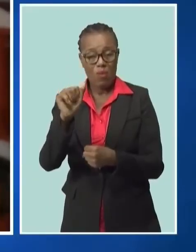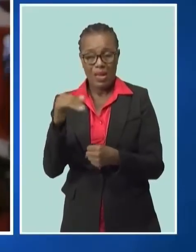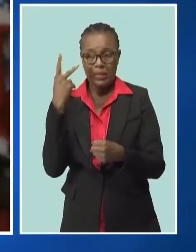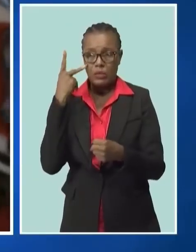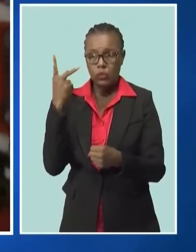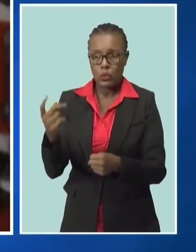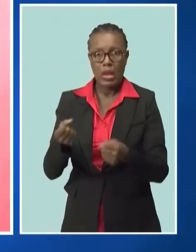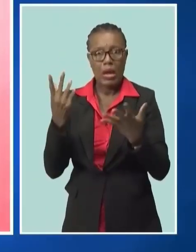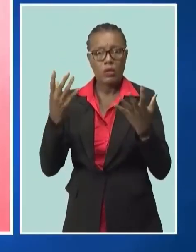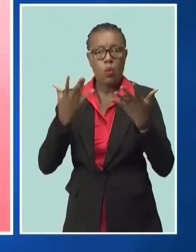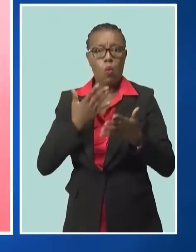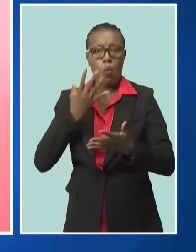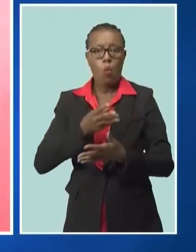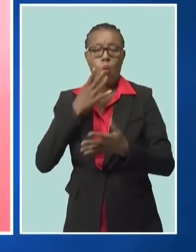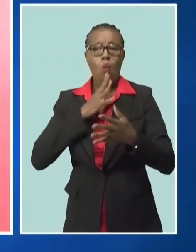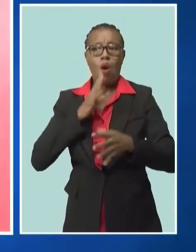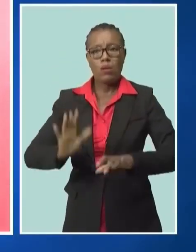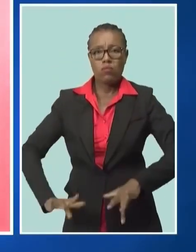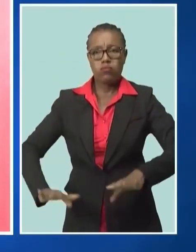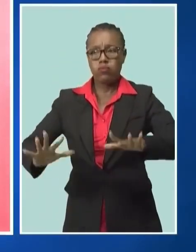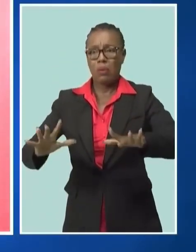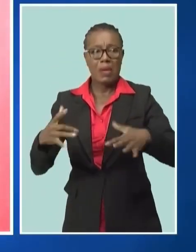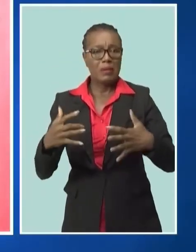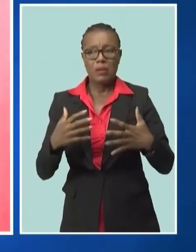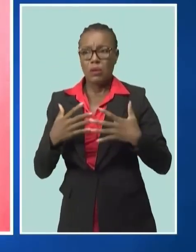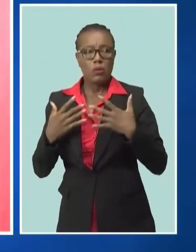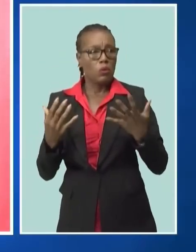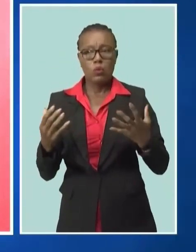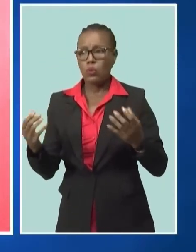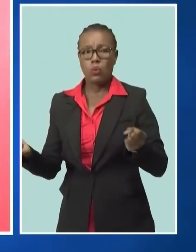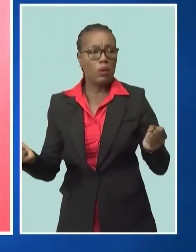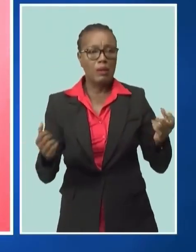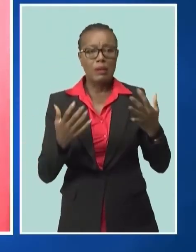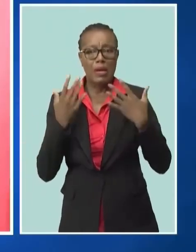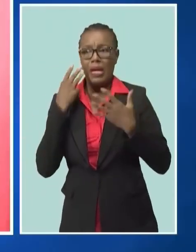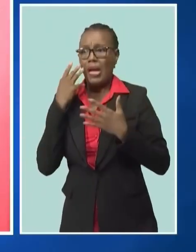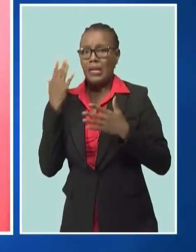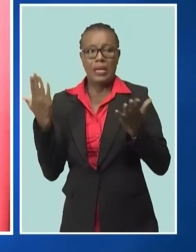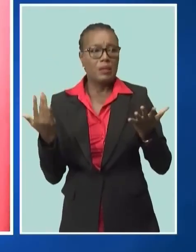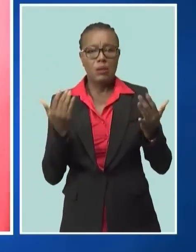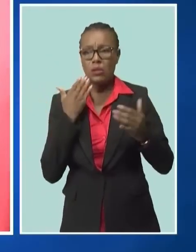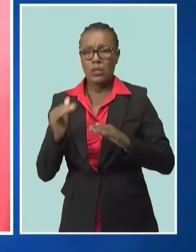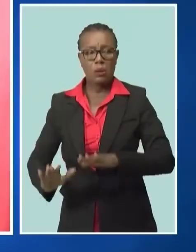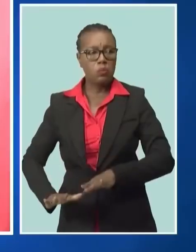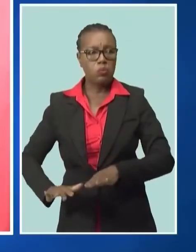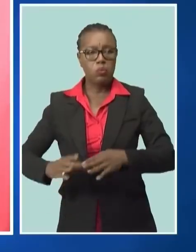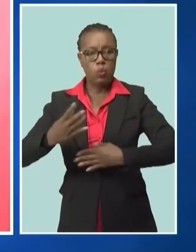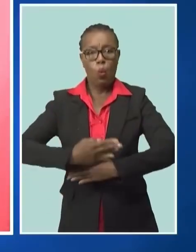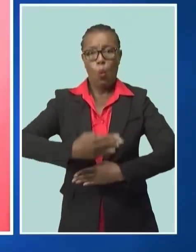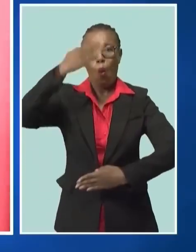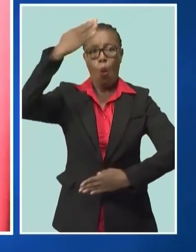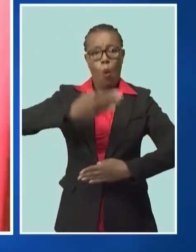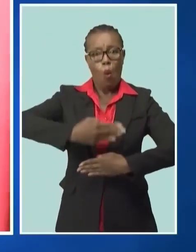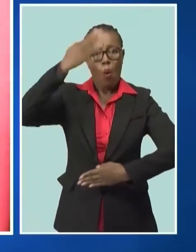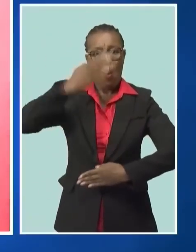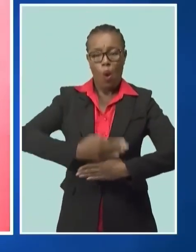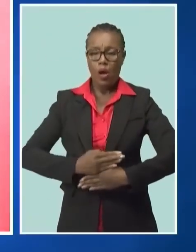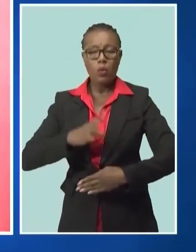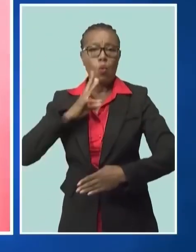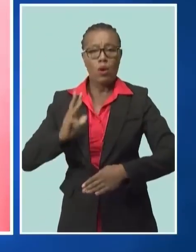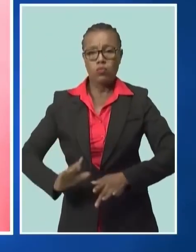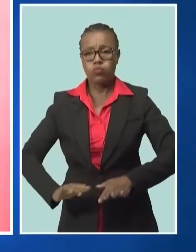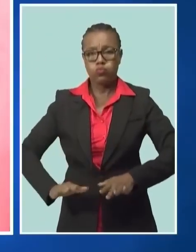just began to panic. And I realized that the water was kind of breaching the walls. The water is still